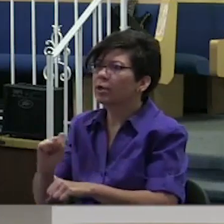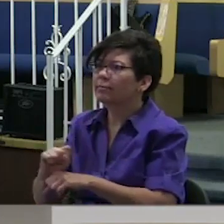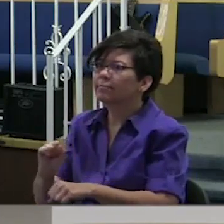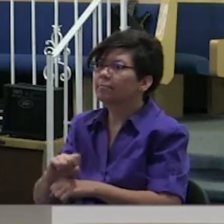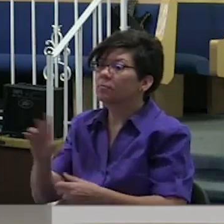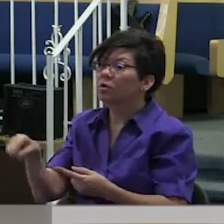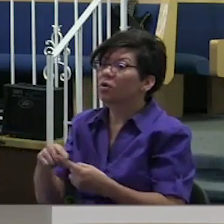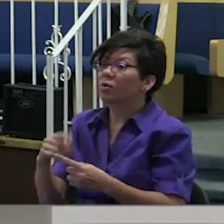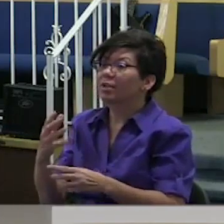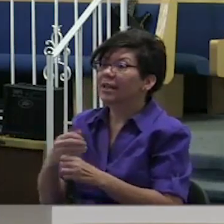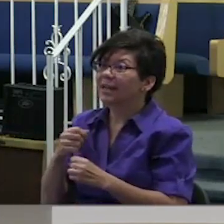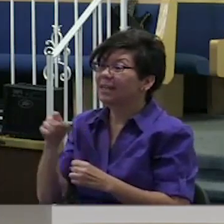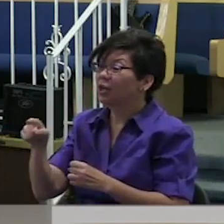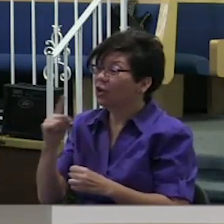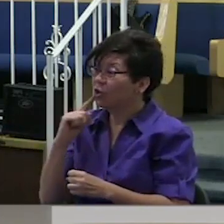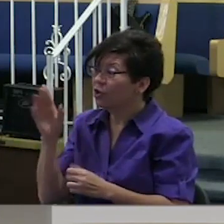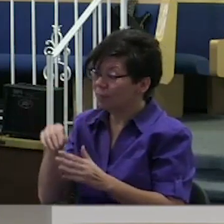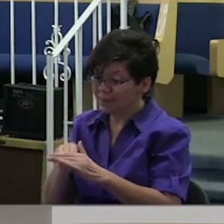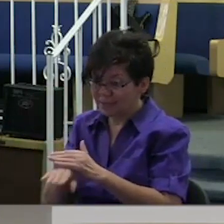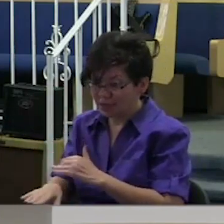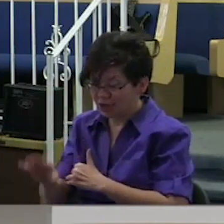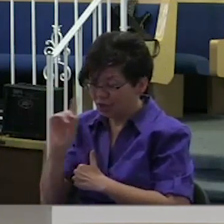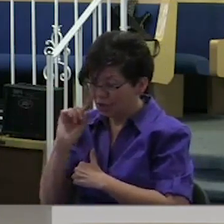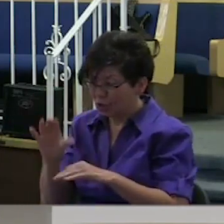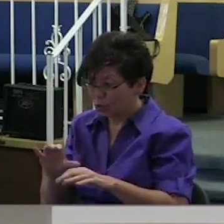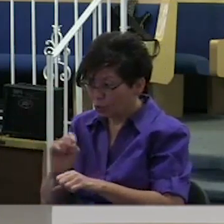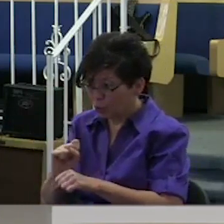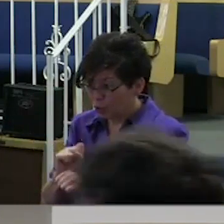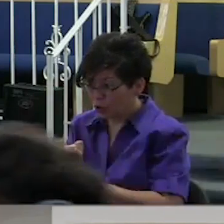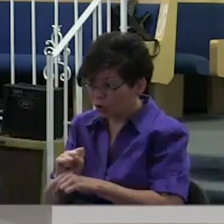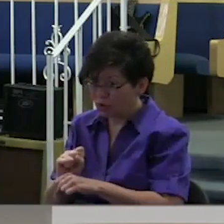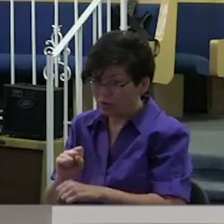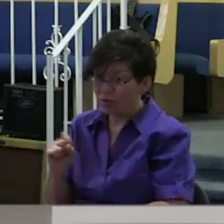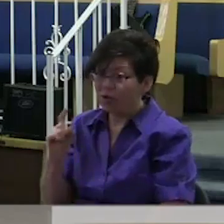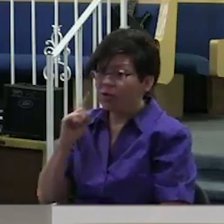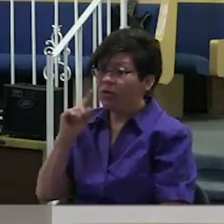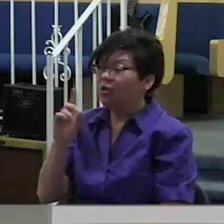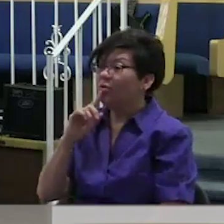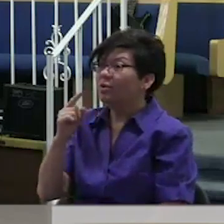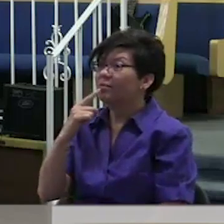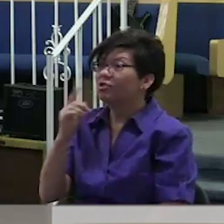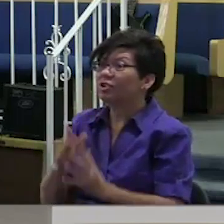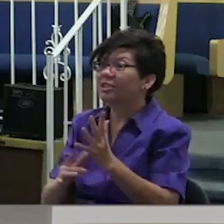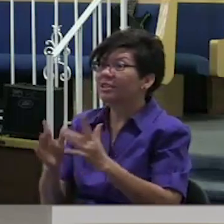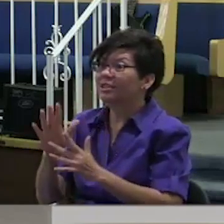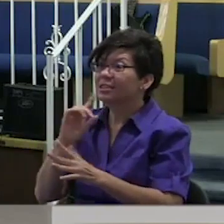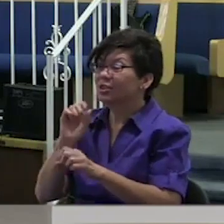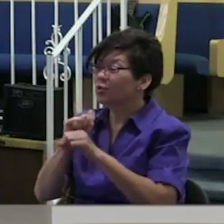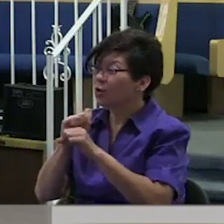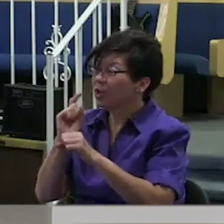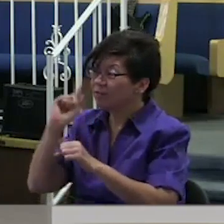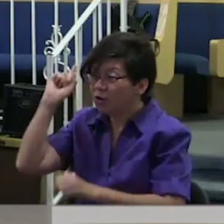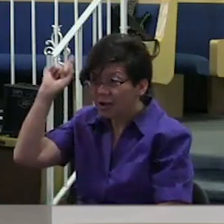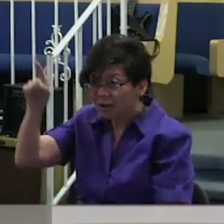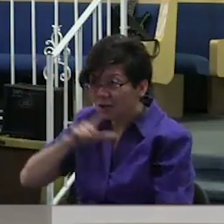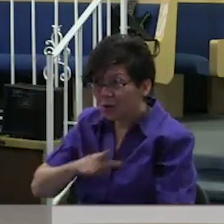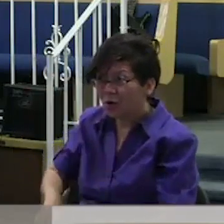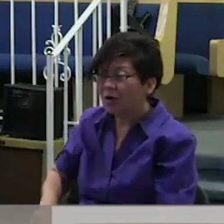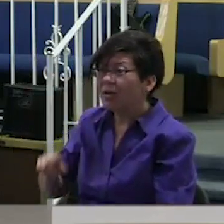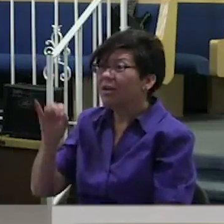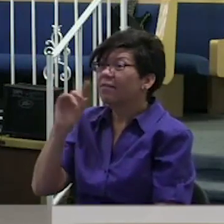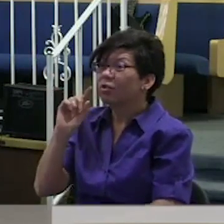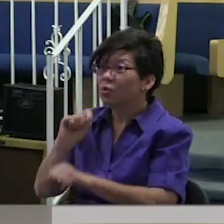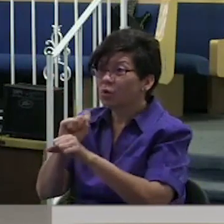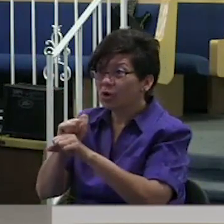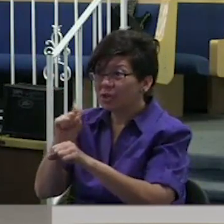When you get in here, you coming in here to do some work. You working for Jesus. You working for the Lord. If you're working